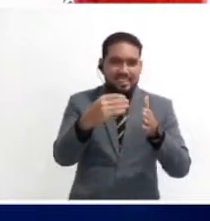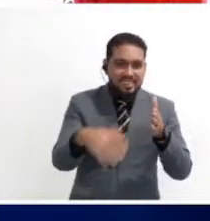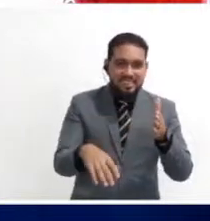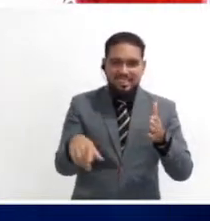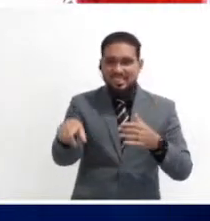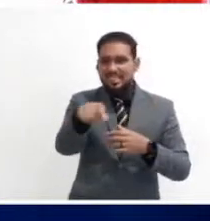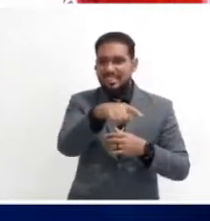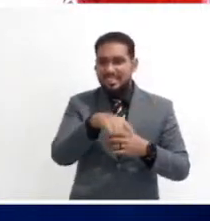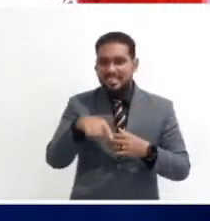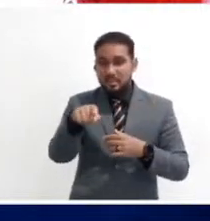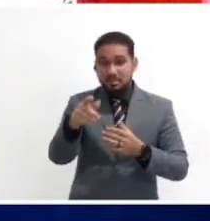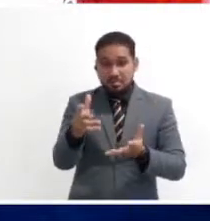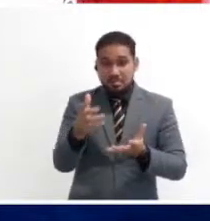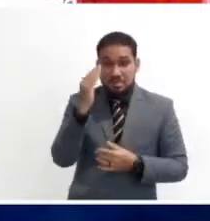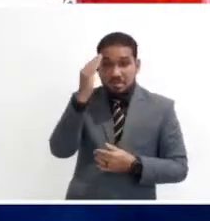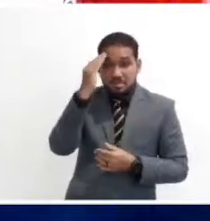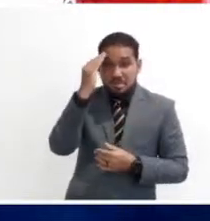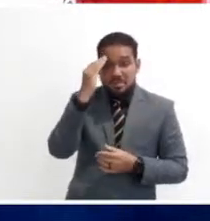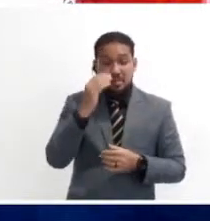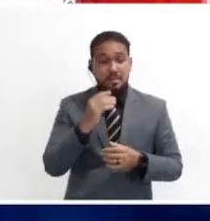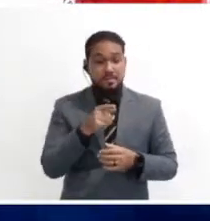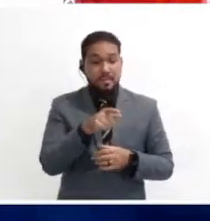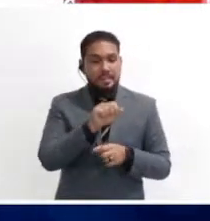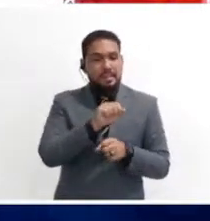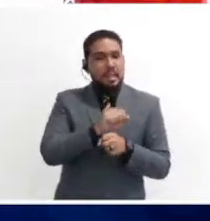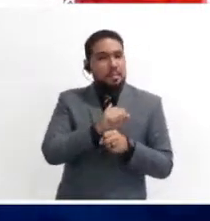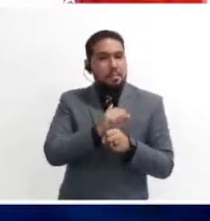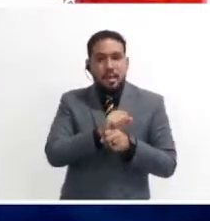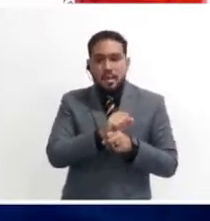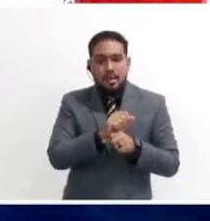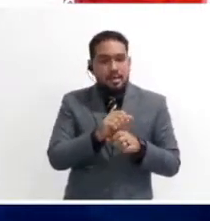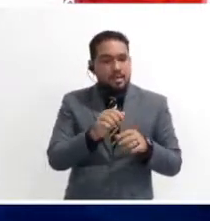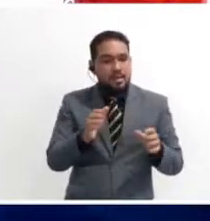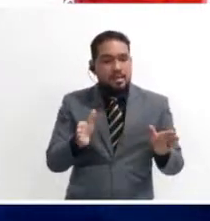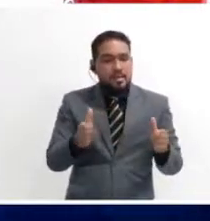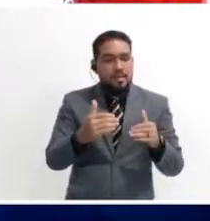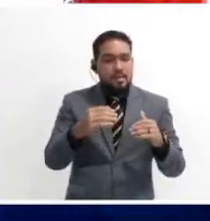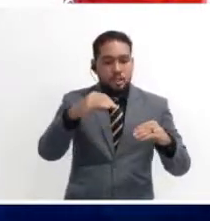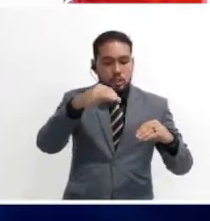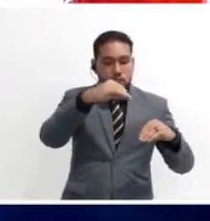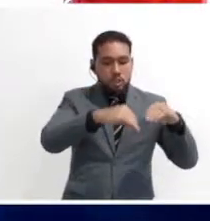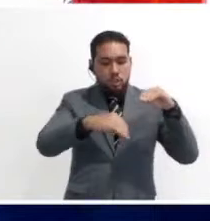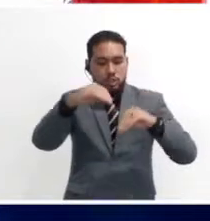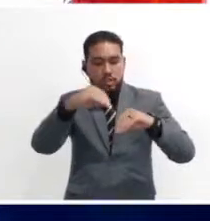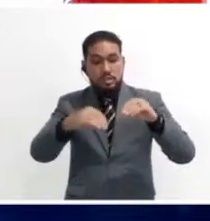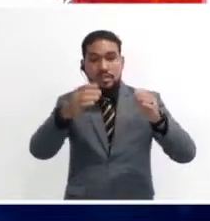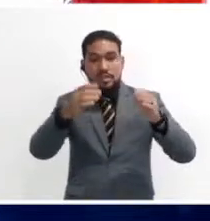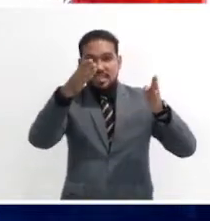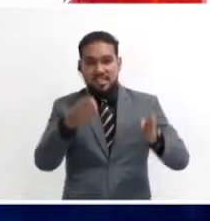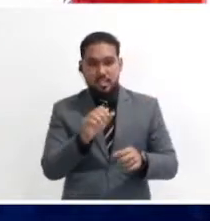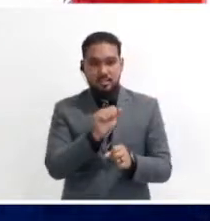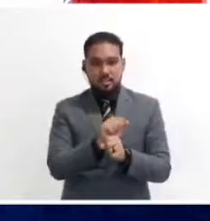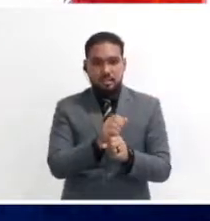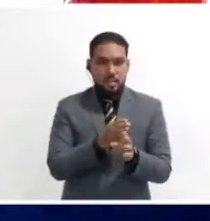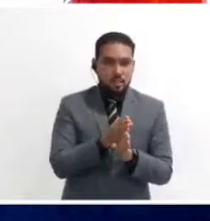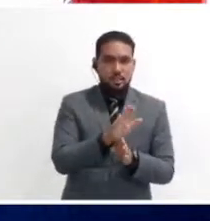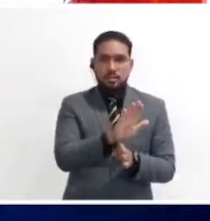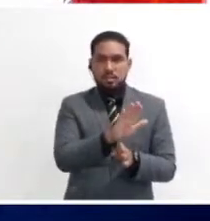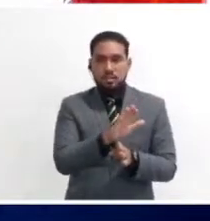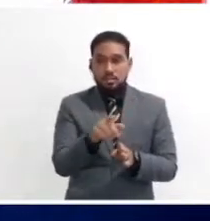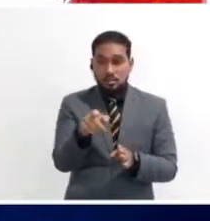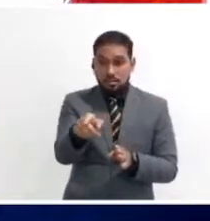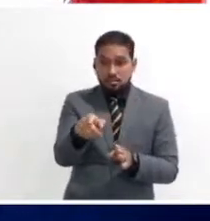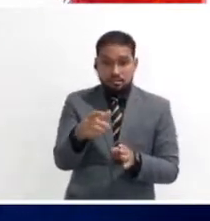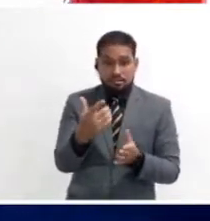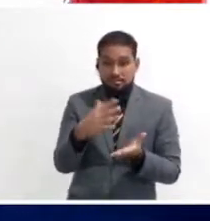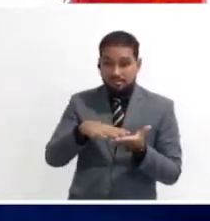where can you find a way into packaging, there's lots of different paths. You don't have to be an electrical engineer.